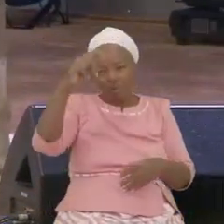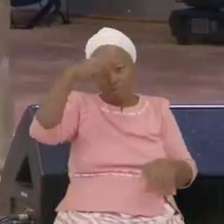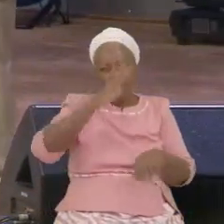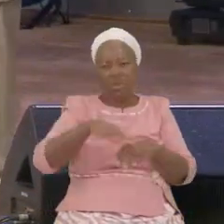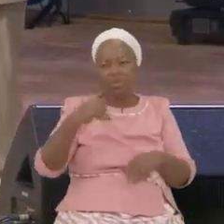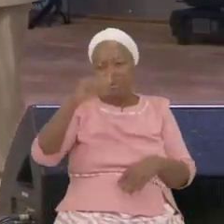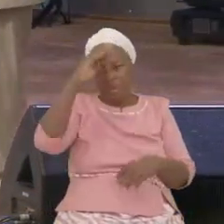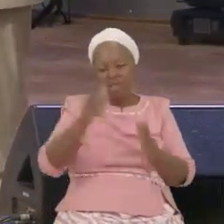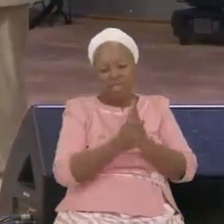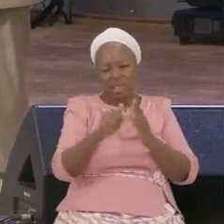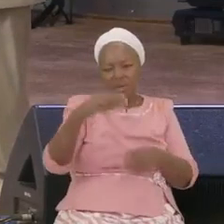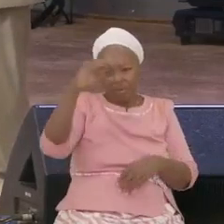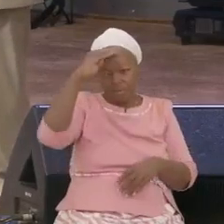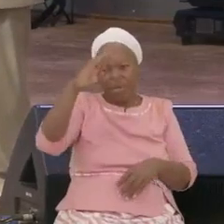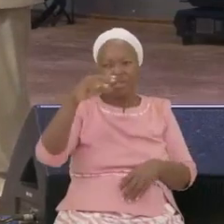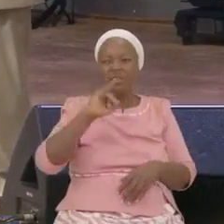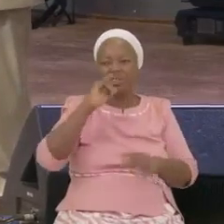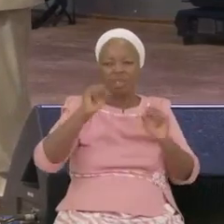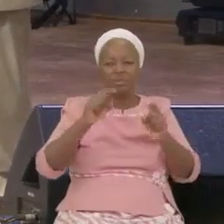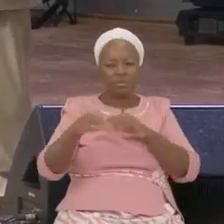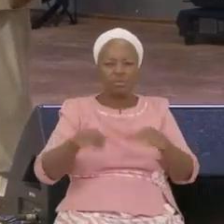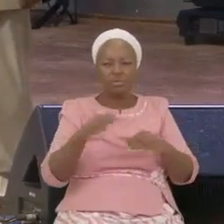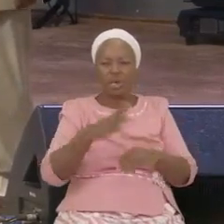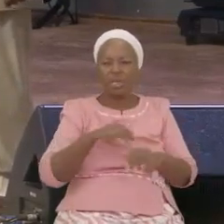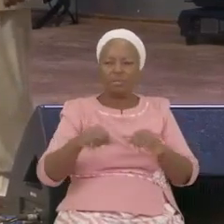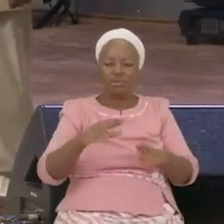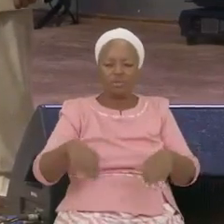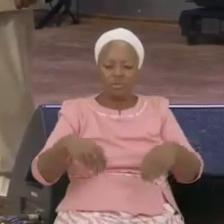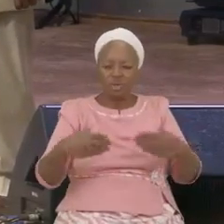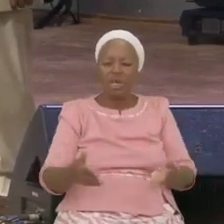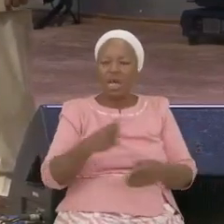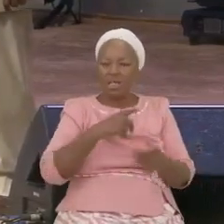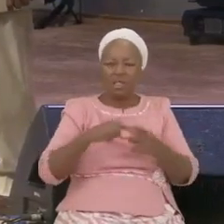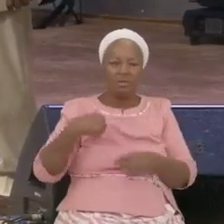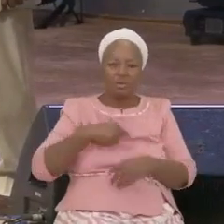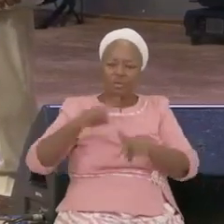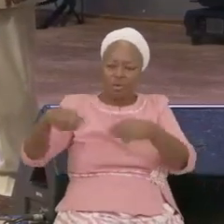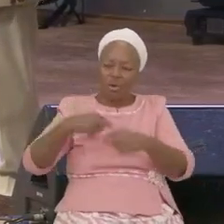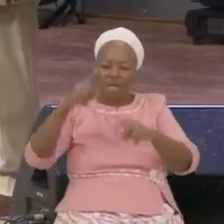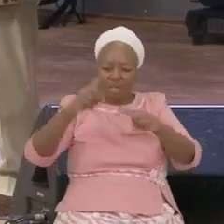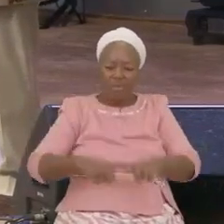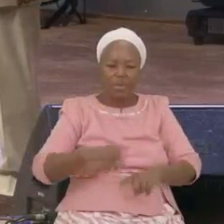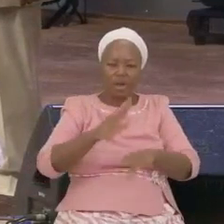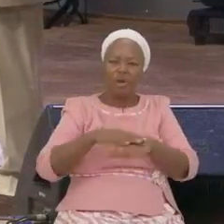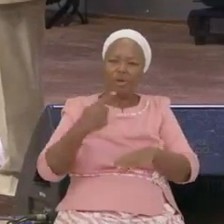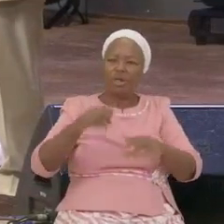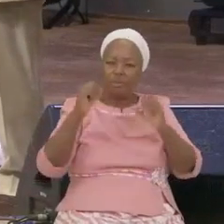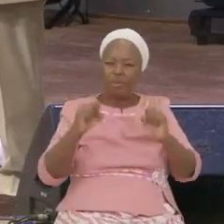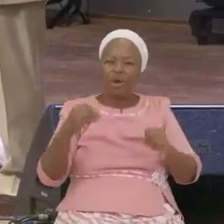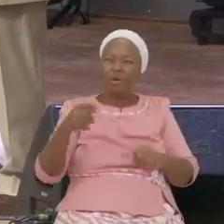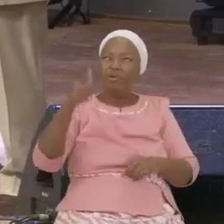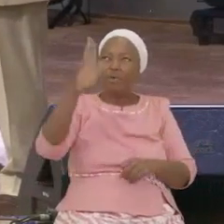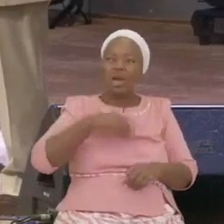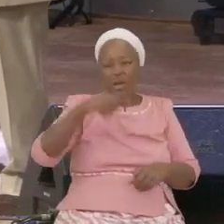skill of man is able to do, is able to produce. And we go and we depend on the power of God.